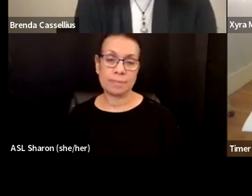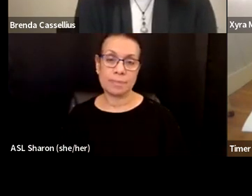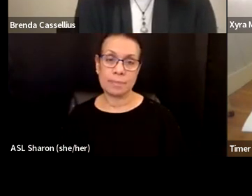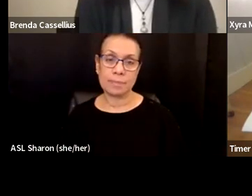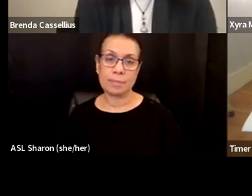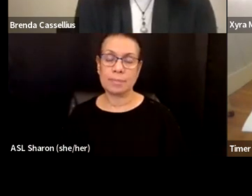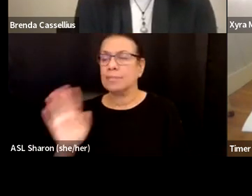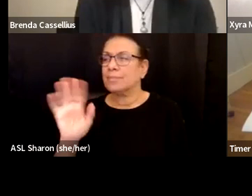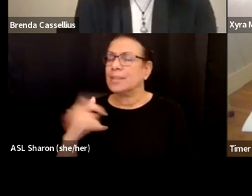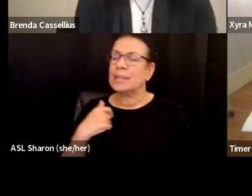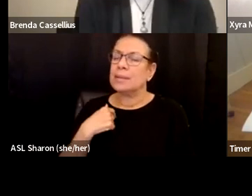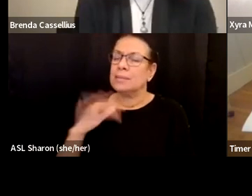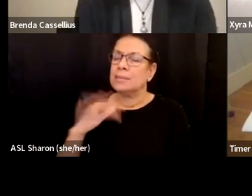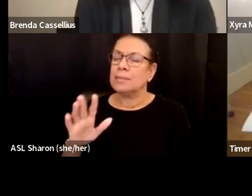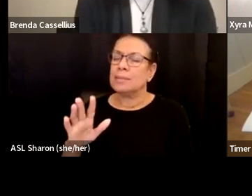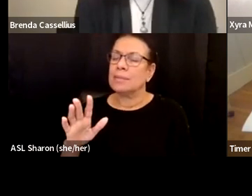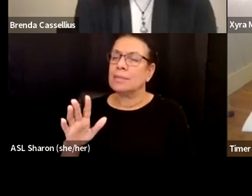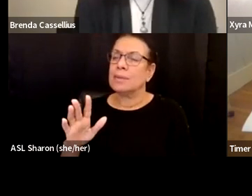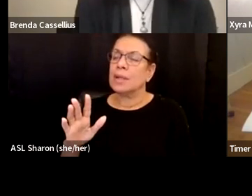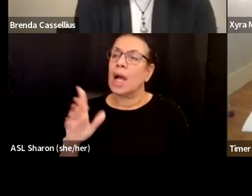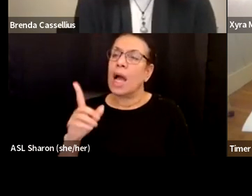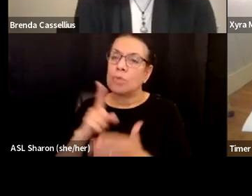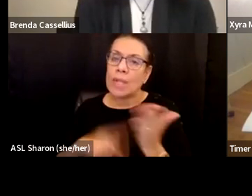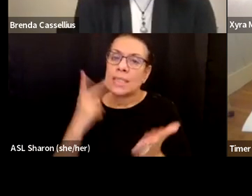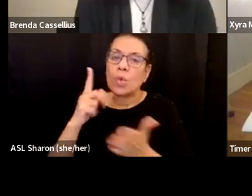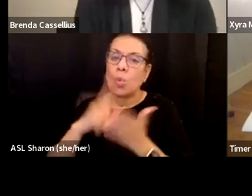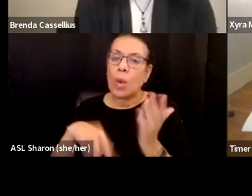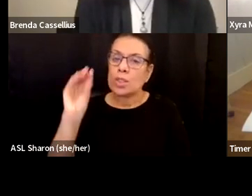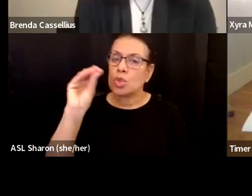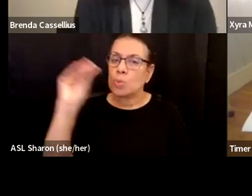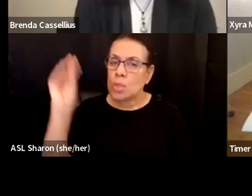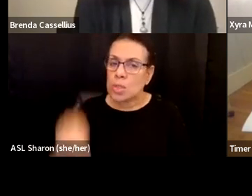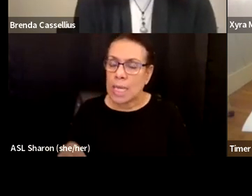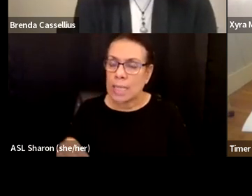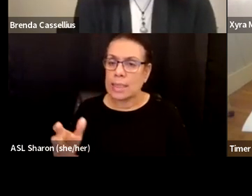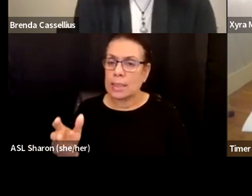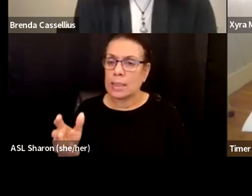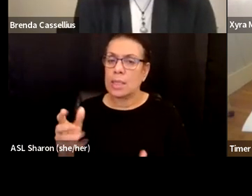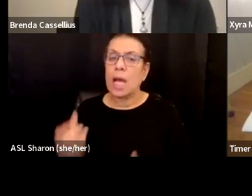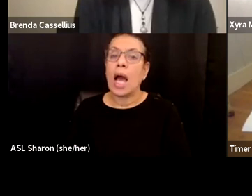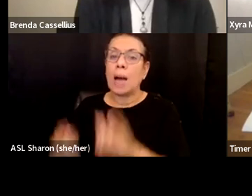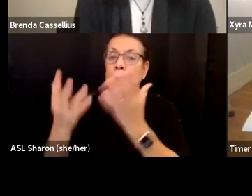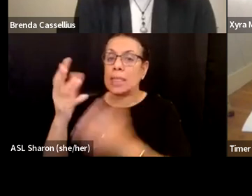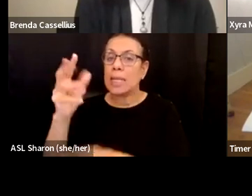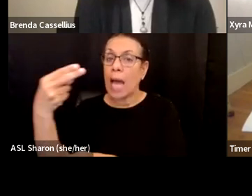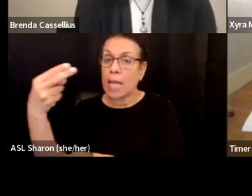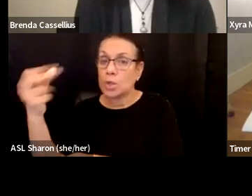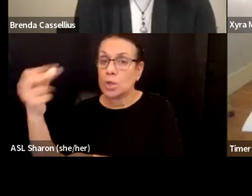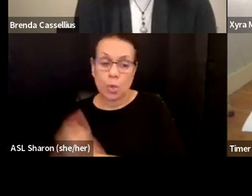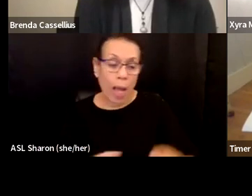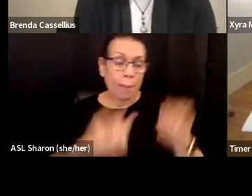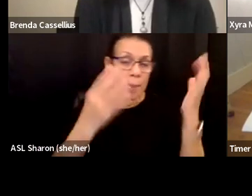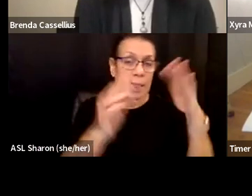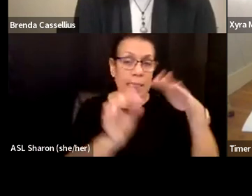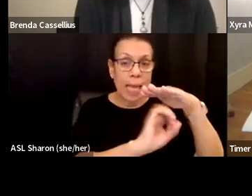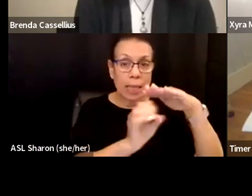i guess i was asking more if there's a intended ratio of like focus on high school versus elementary like